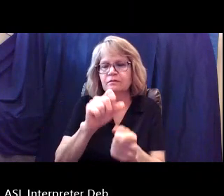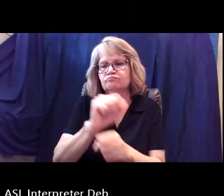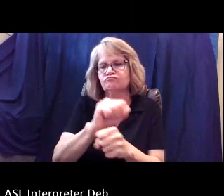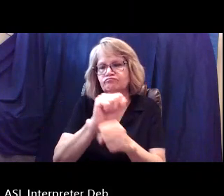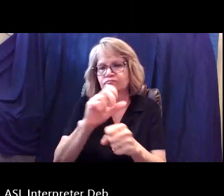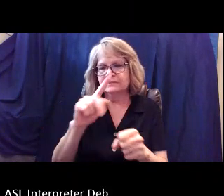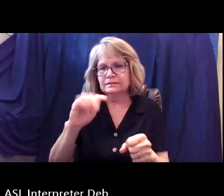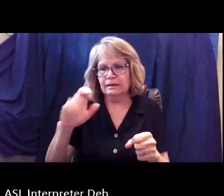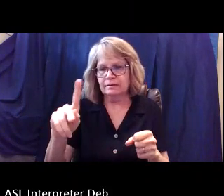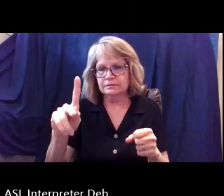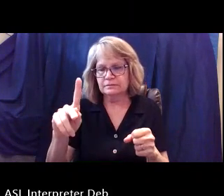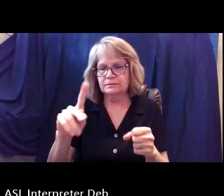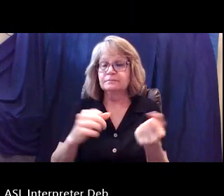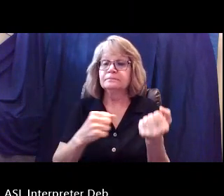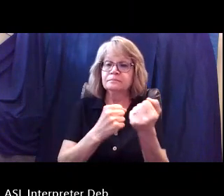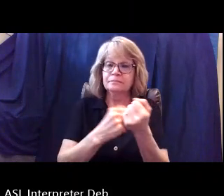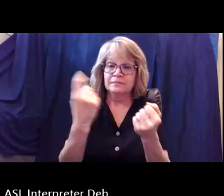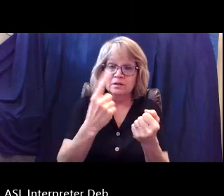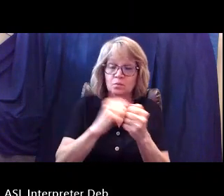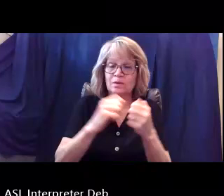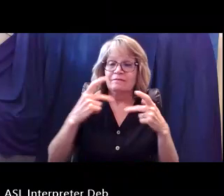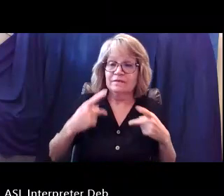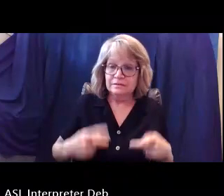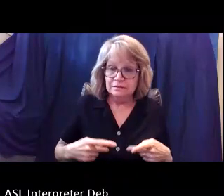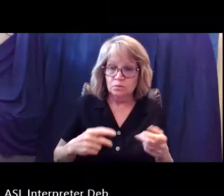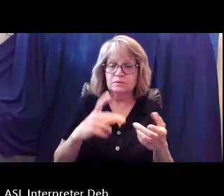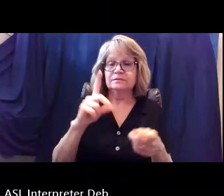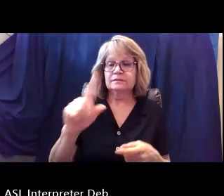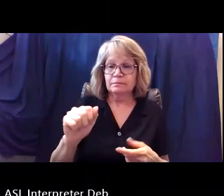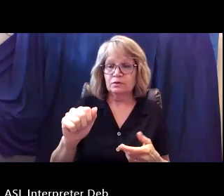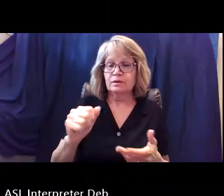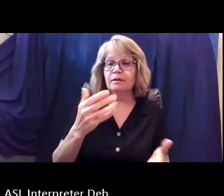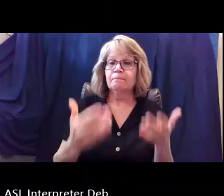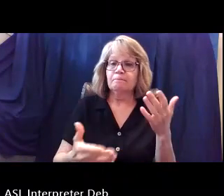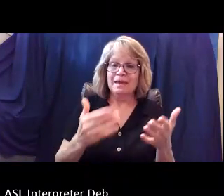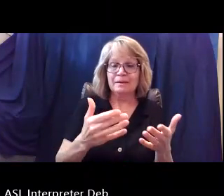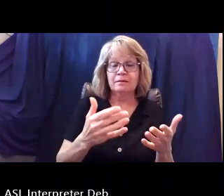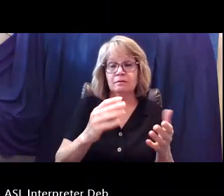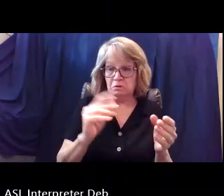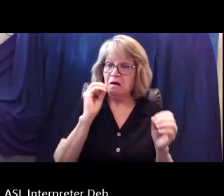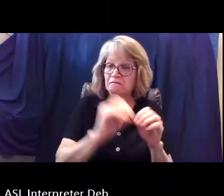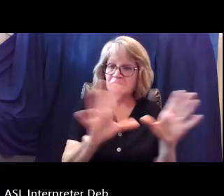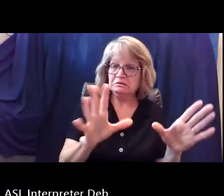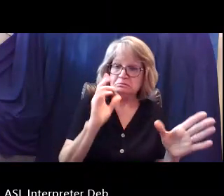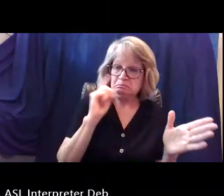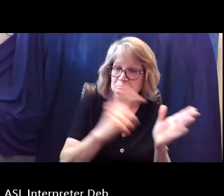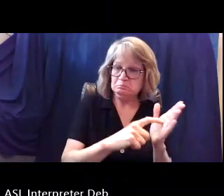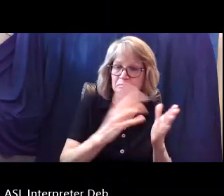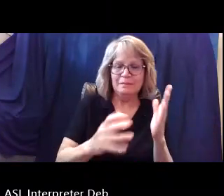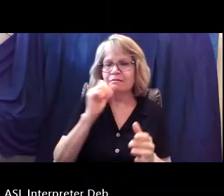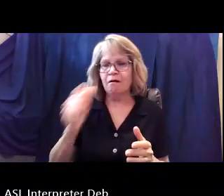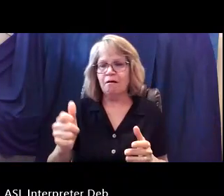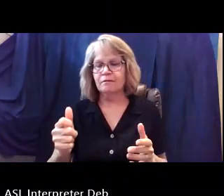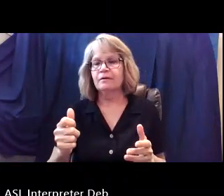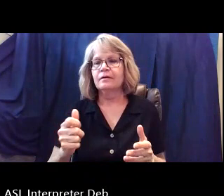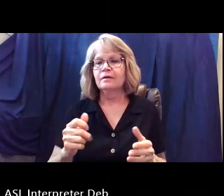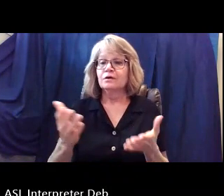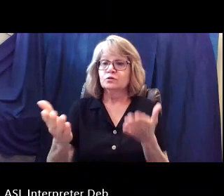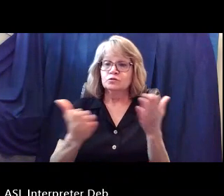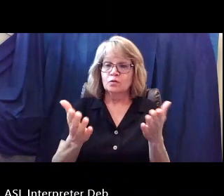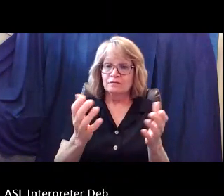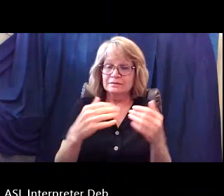animal generally supports someone with a physical disability, which may or may not be obvious. In most cases, a service animal is